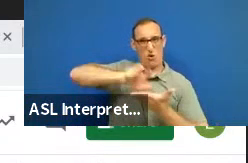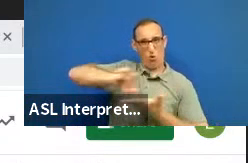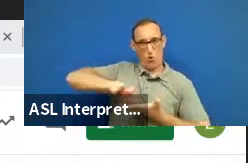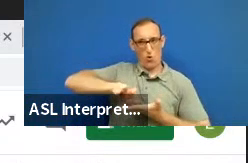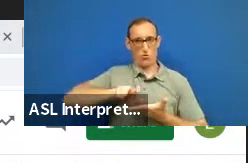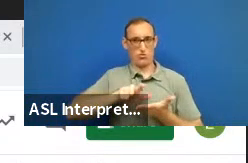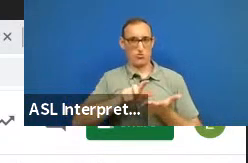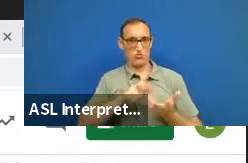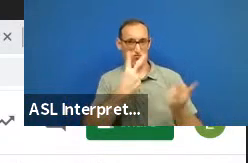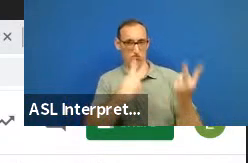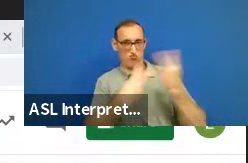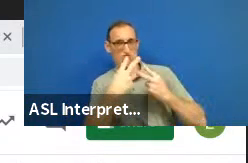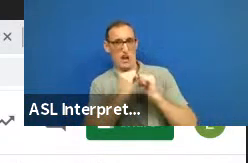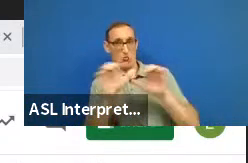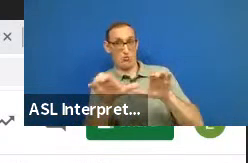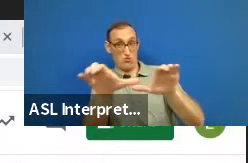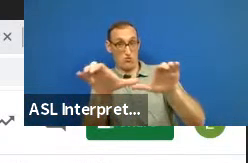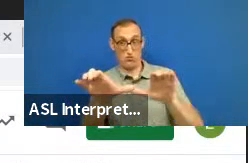Okay.